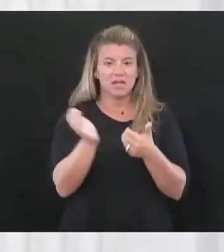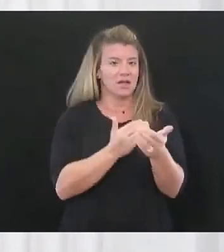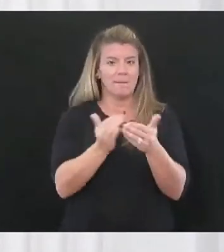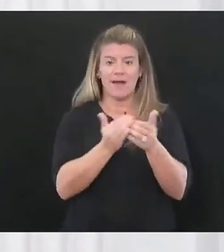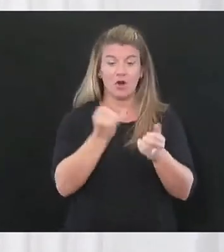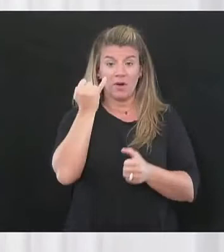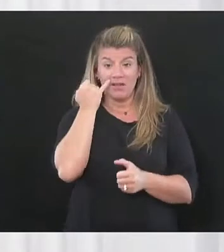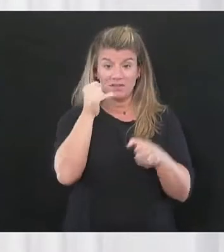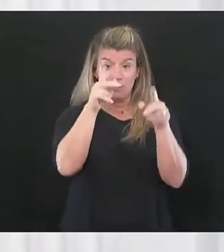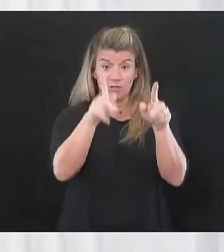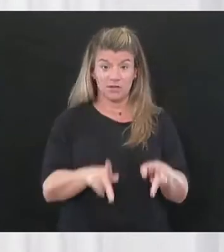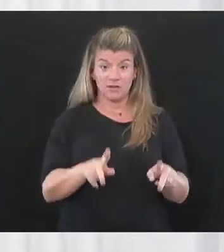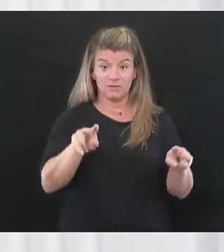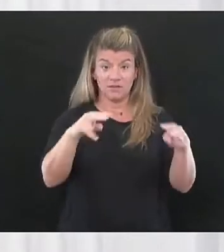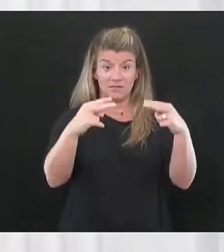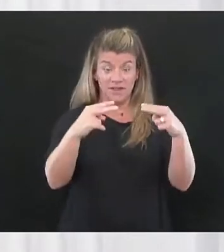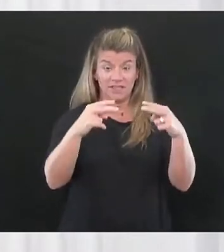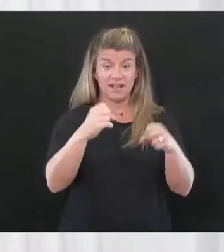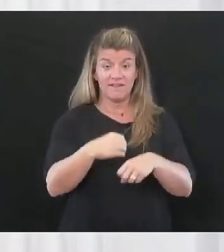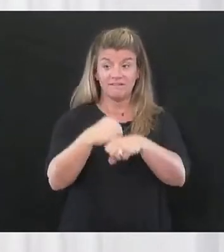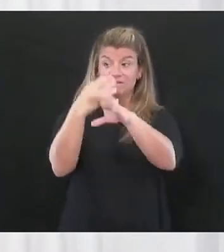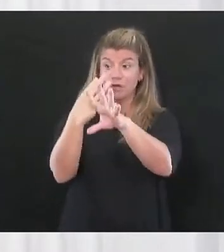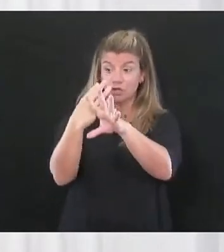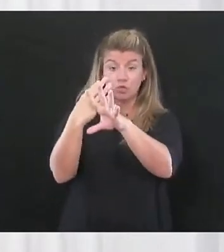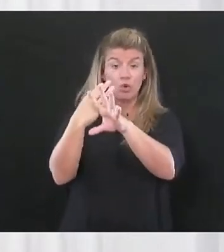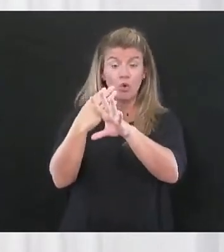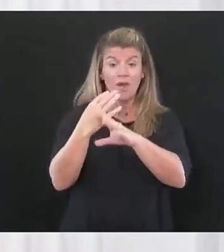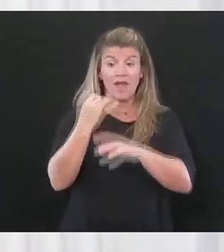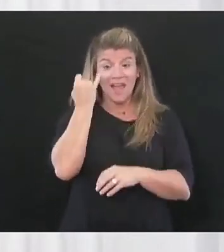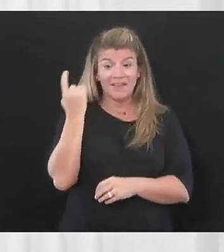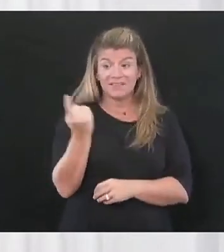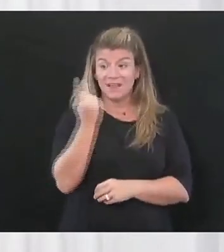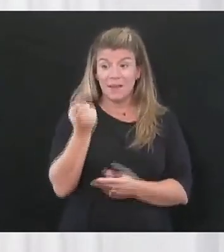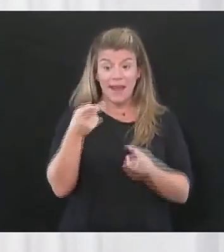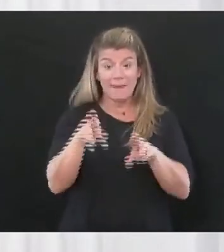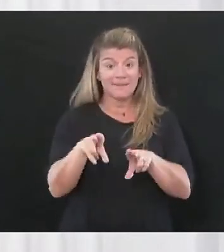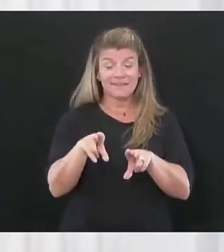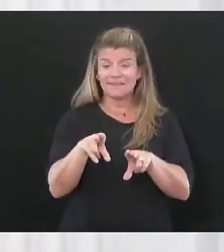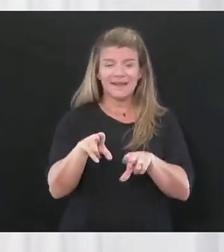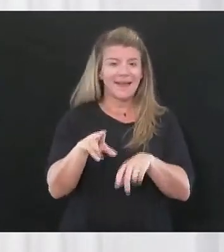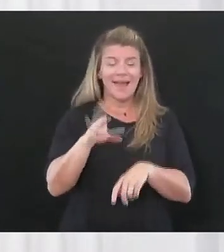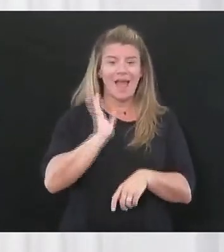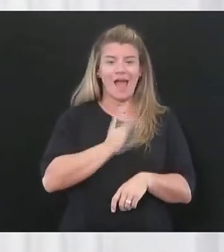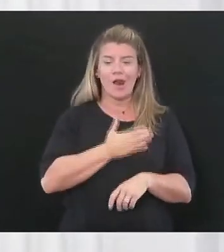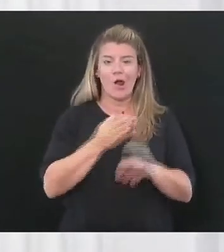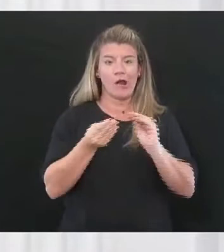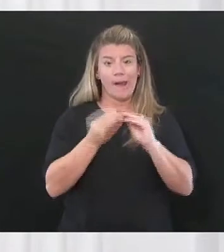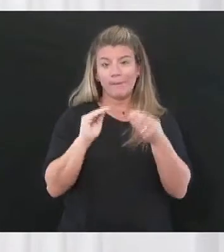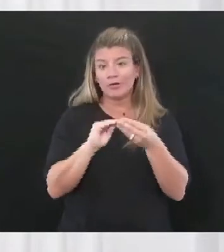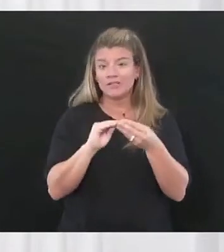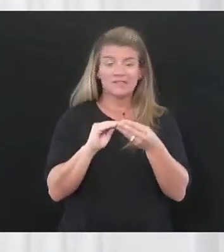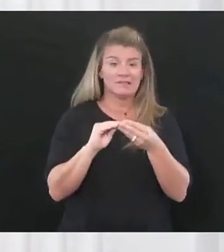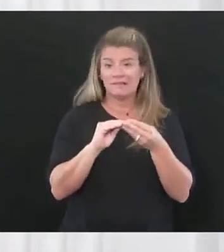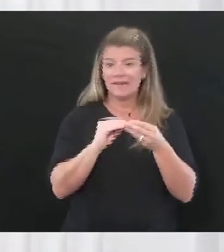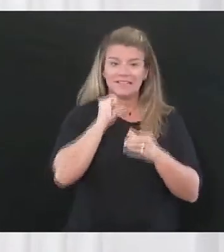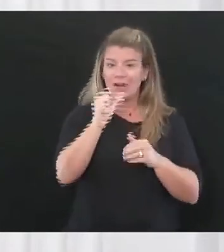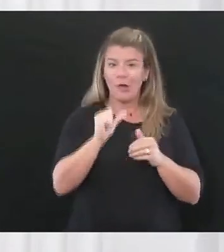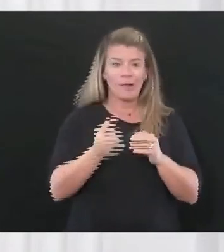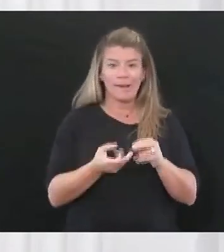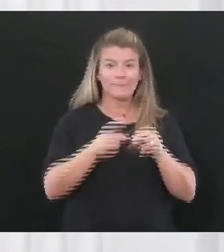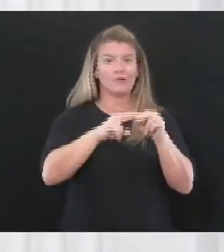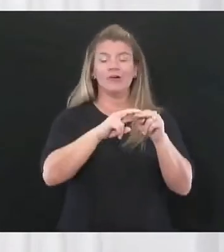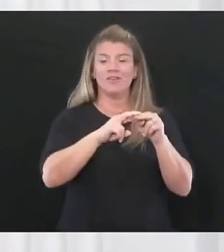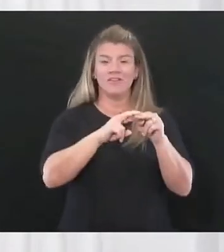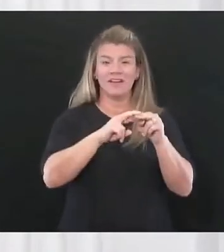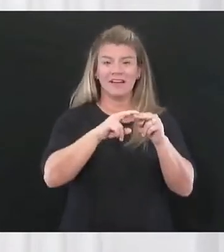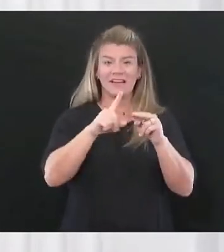in person, if something happens and those numbers do not decline and we are having to go to remote, the goal will be there will